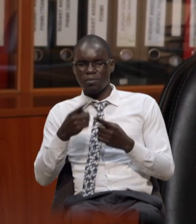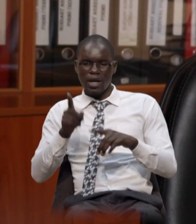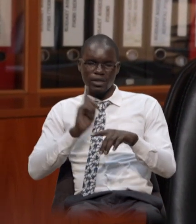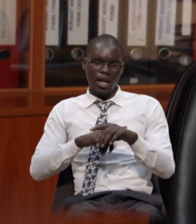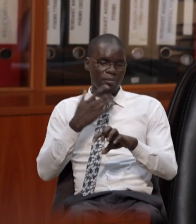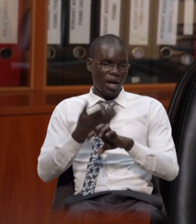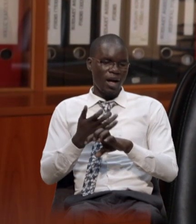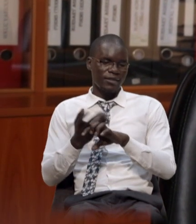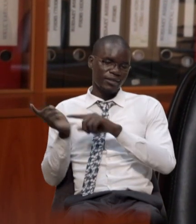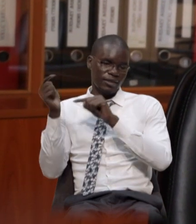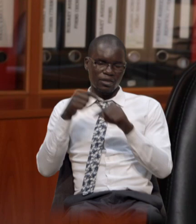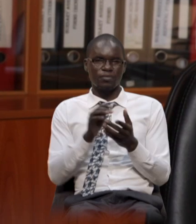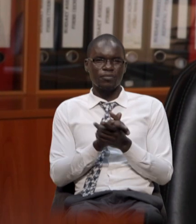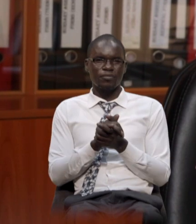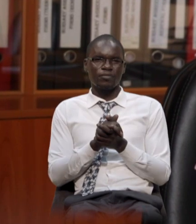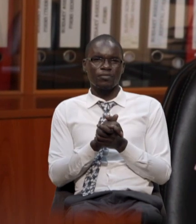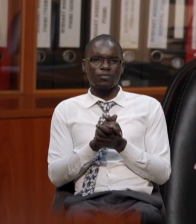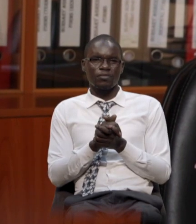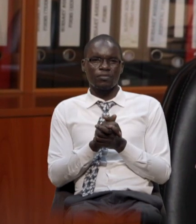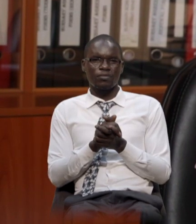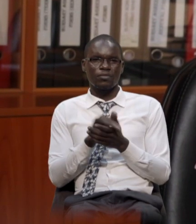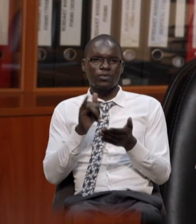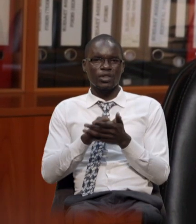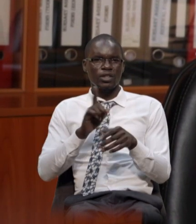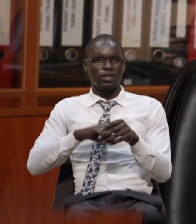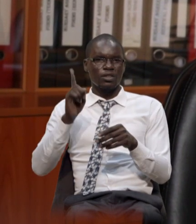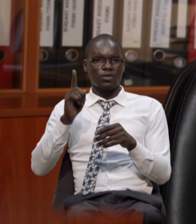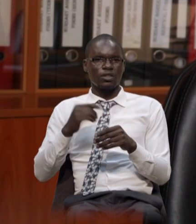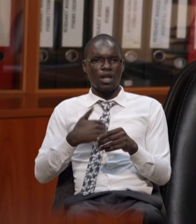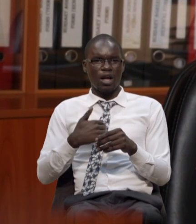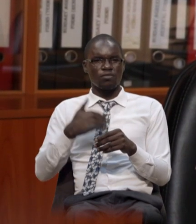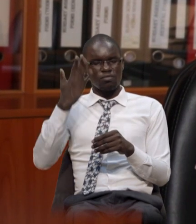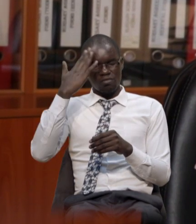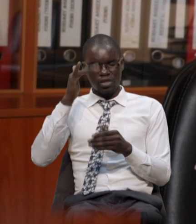come, and that is when it became to know that,